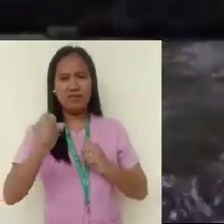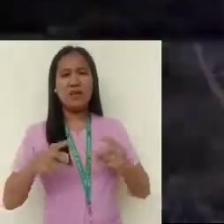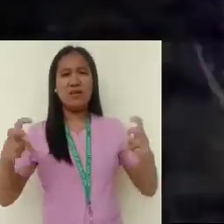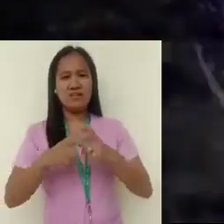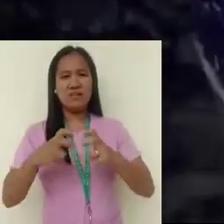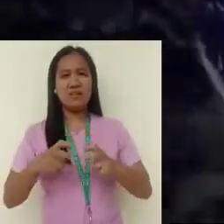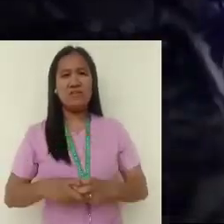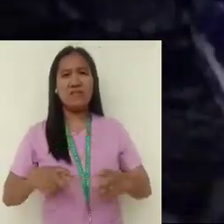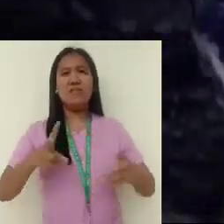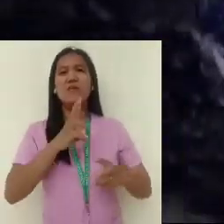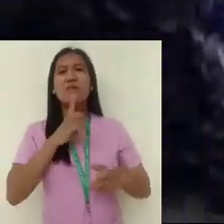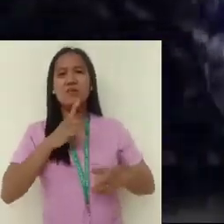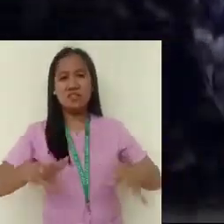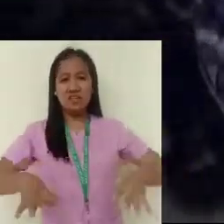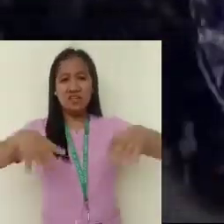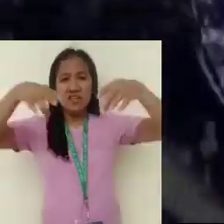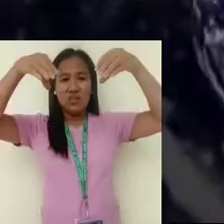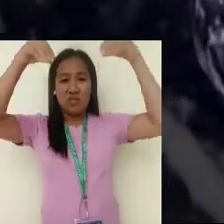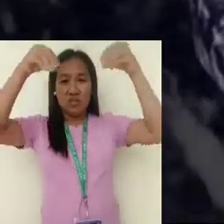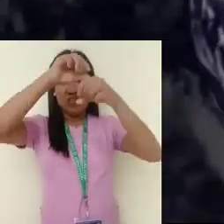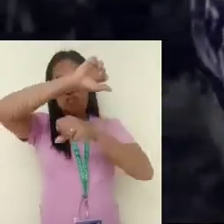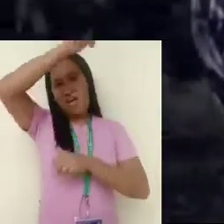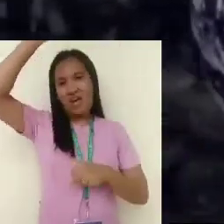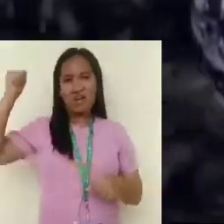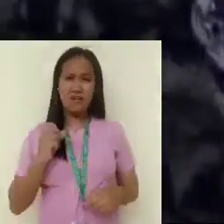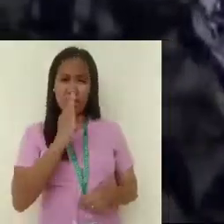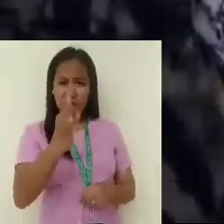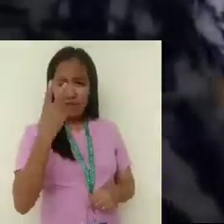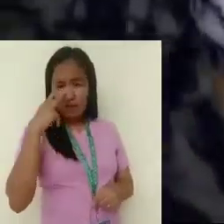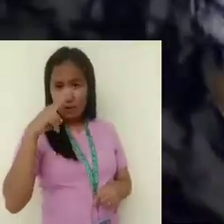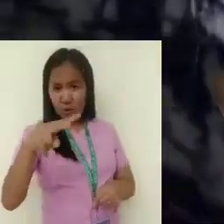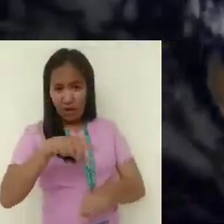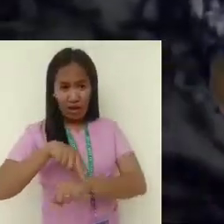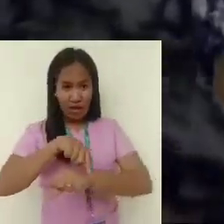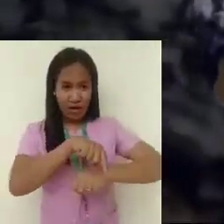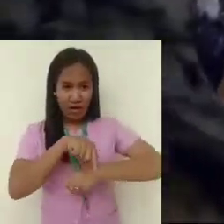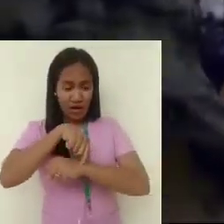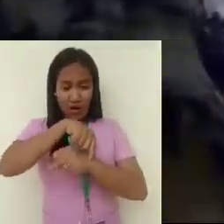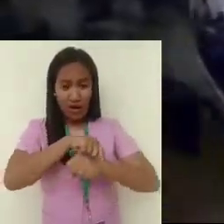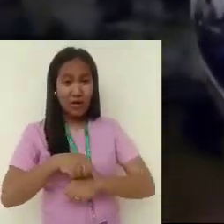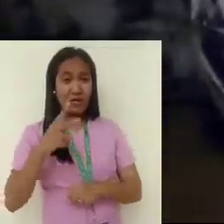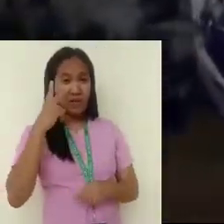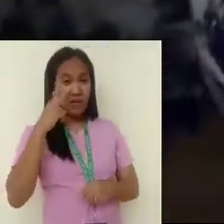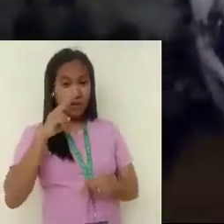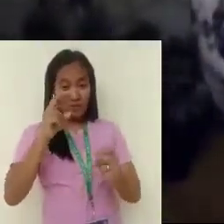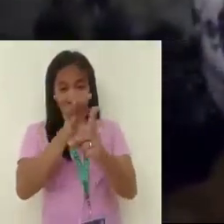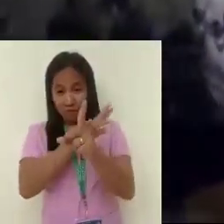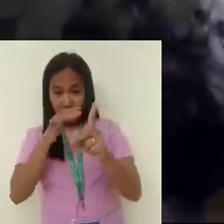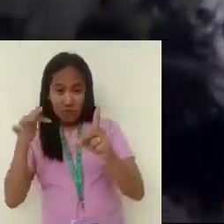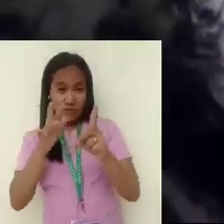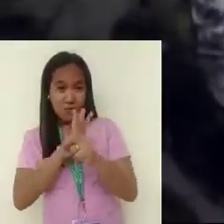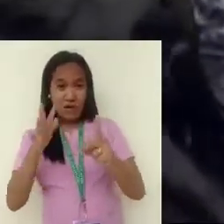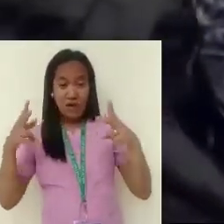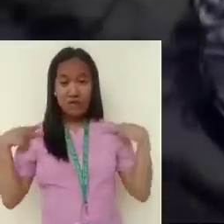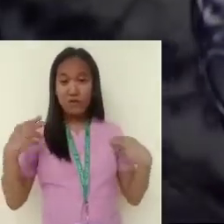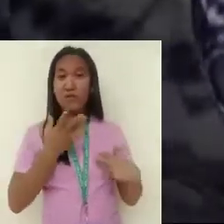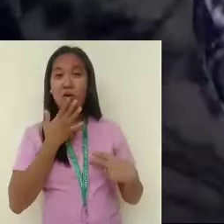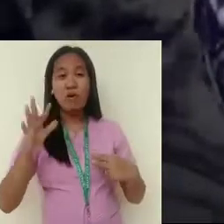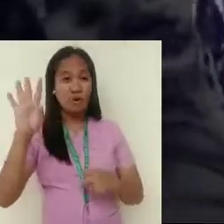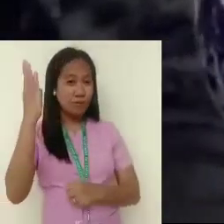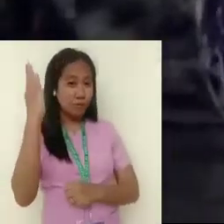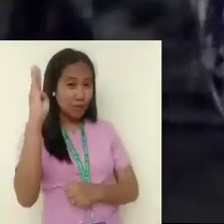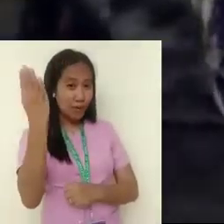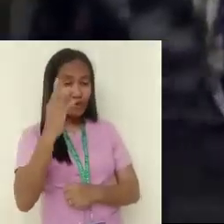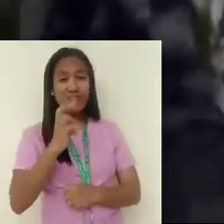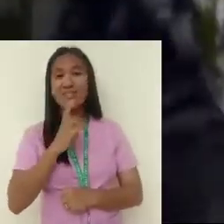If you take a look at the Earth from space, you will notice that it is blue in color. Blue is the water. This